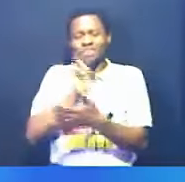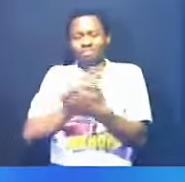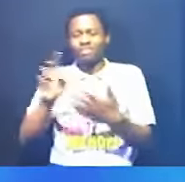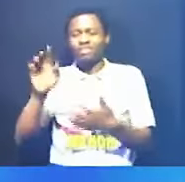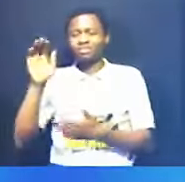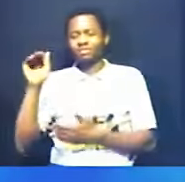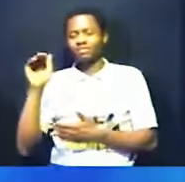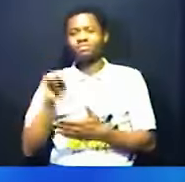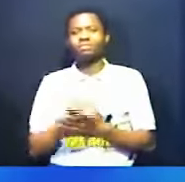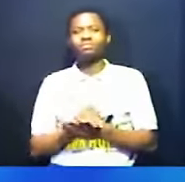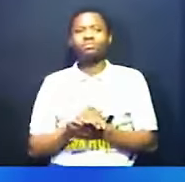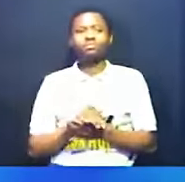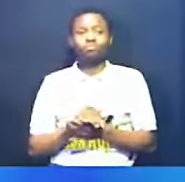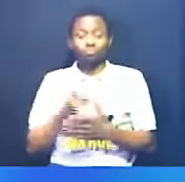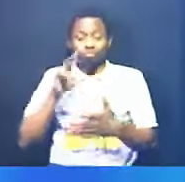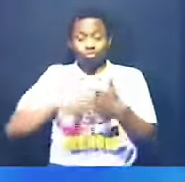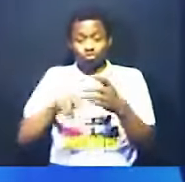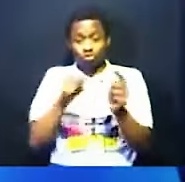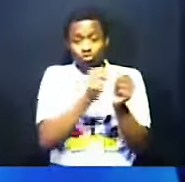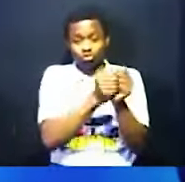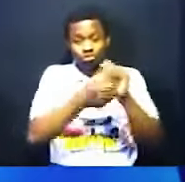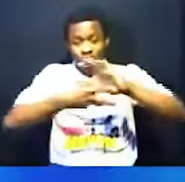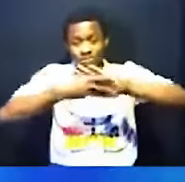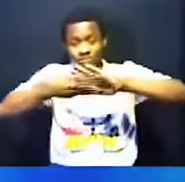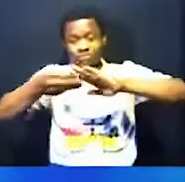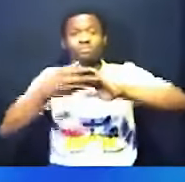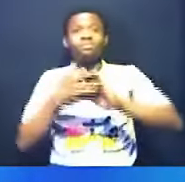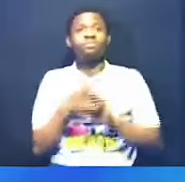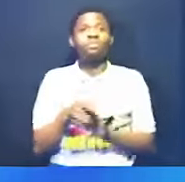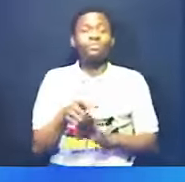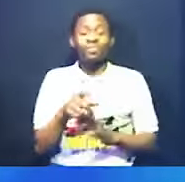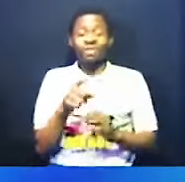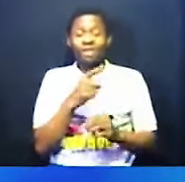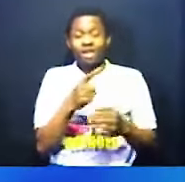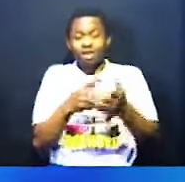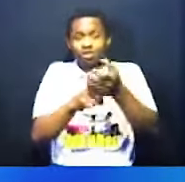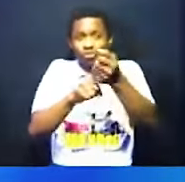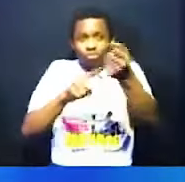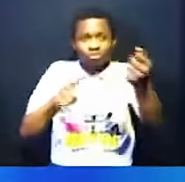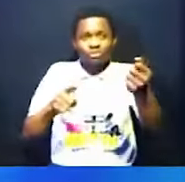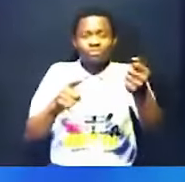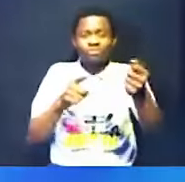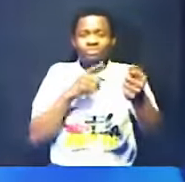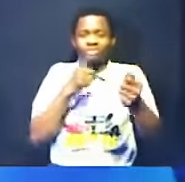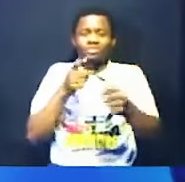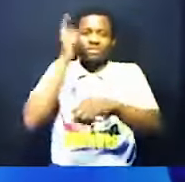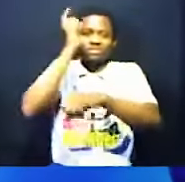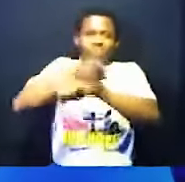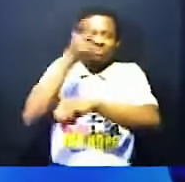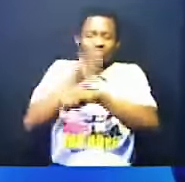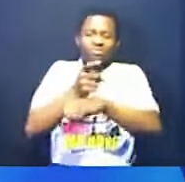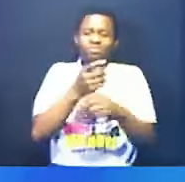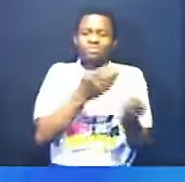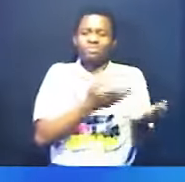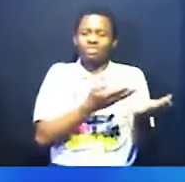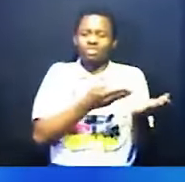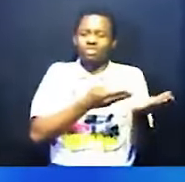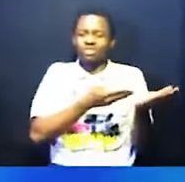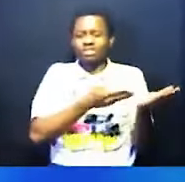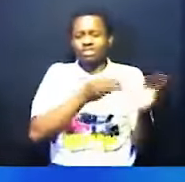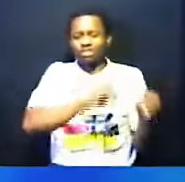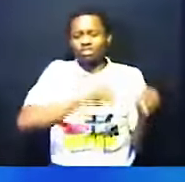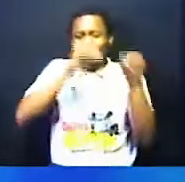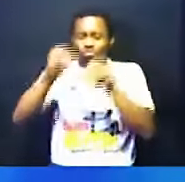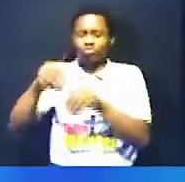Proverbs 29:15. Shall we read together? A rod and a reprimand imparts wisdom, but